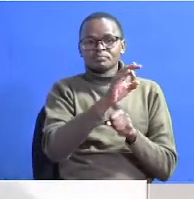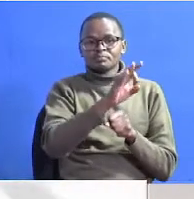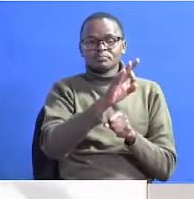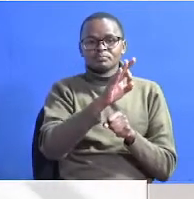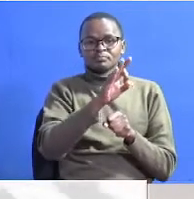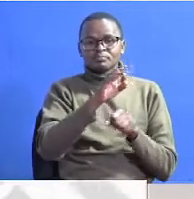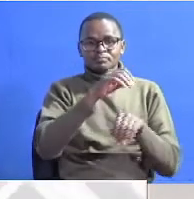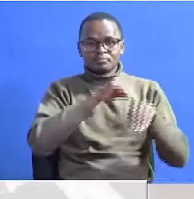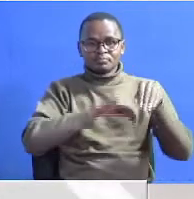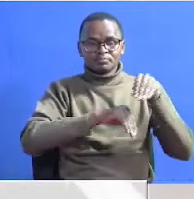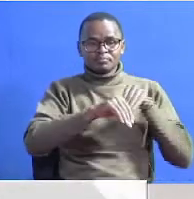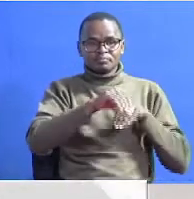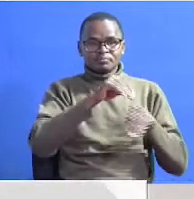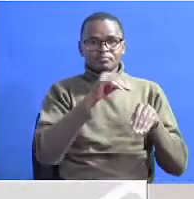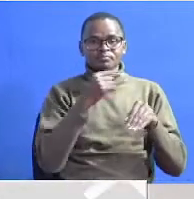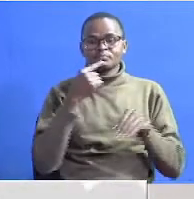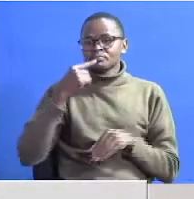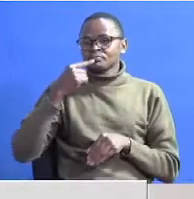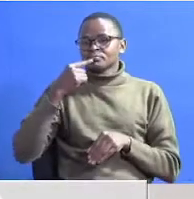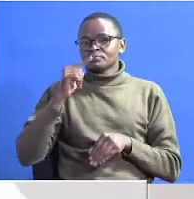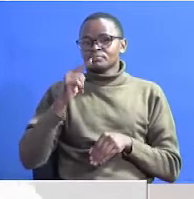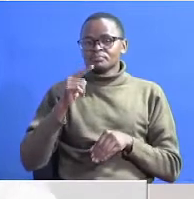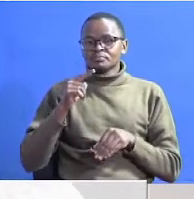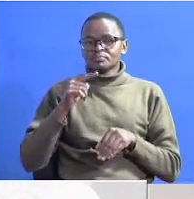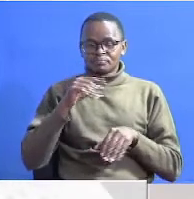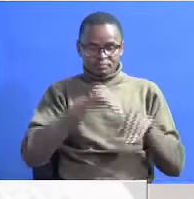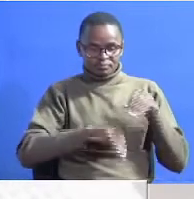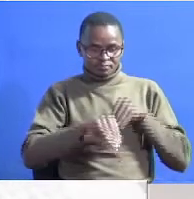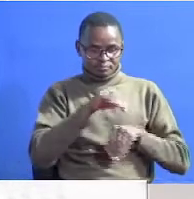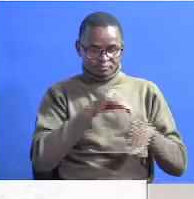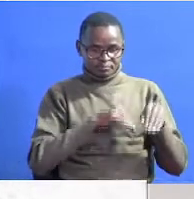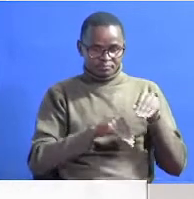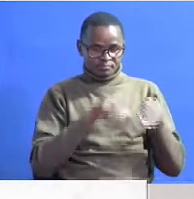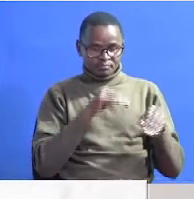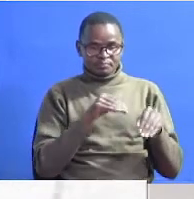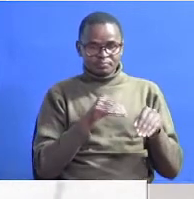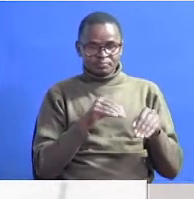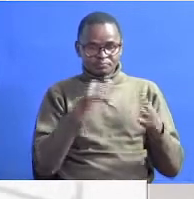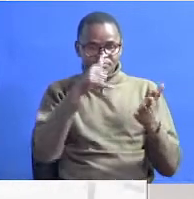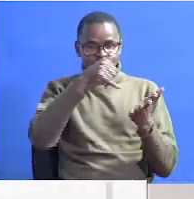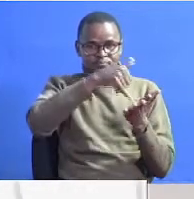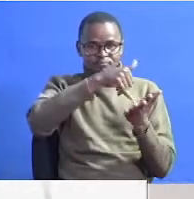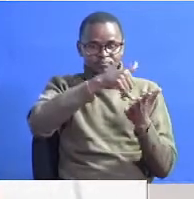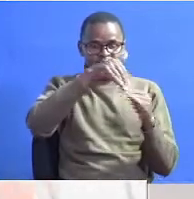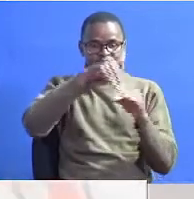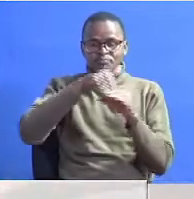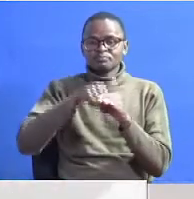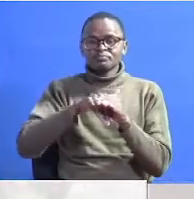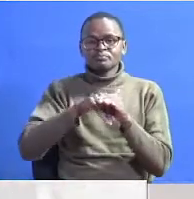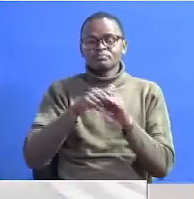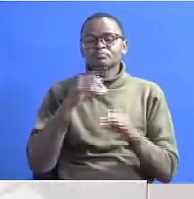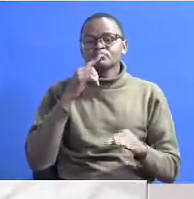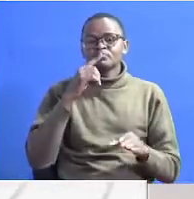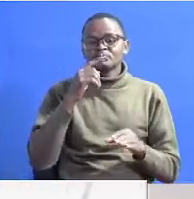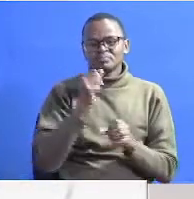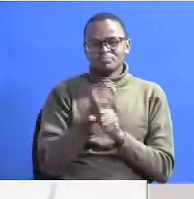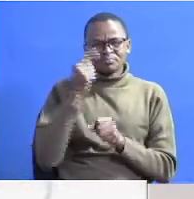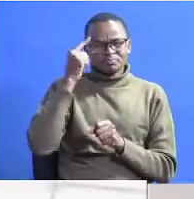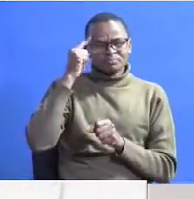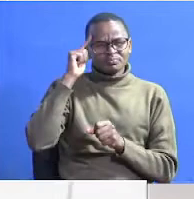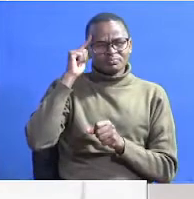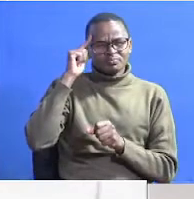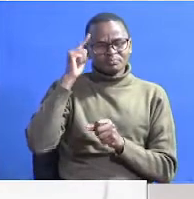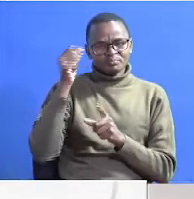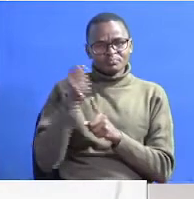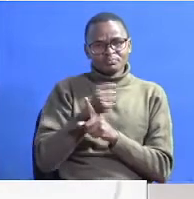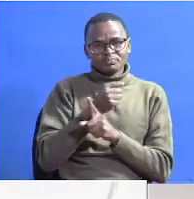being corrupt, mentioning the scandals that he was allegedly involved in. So do you think really the